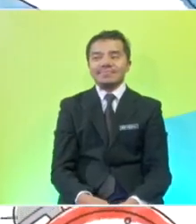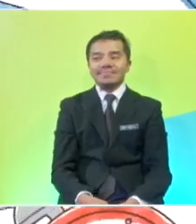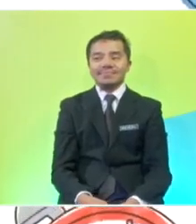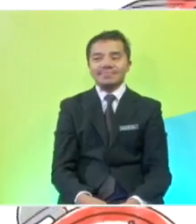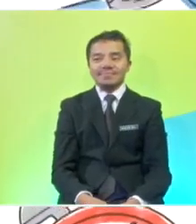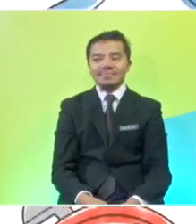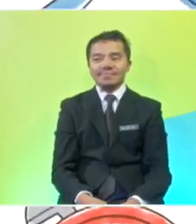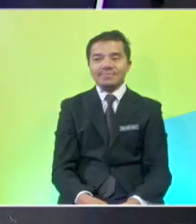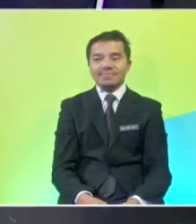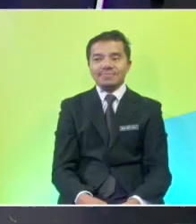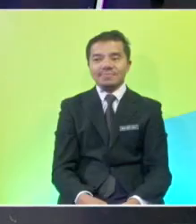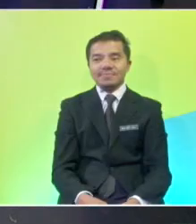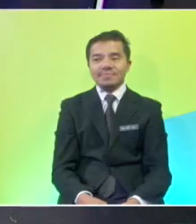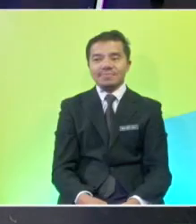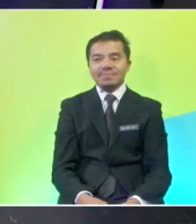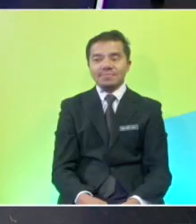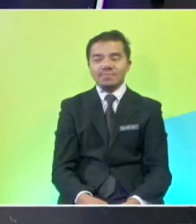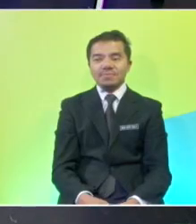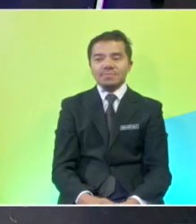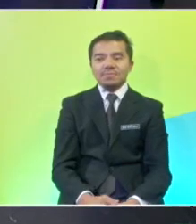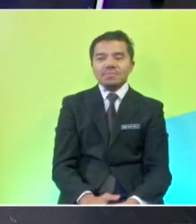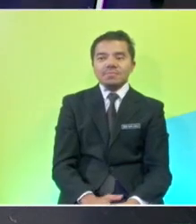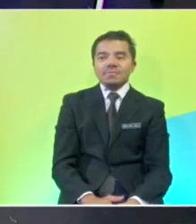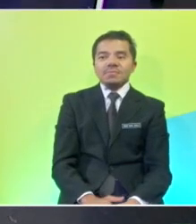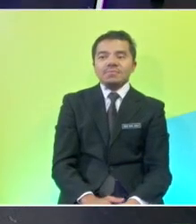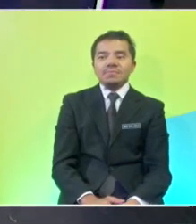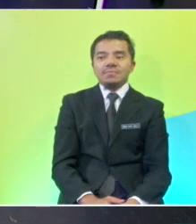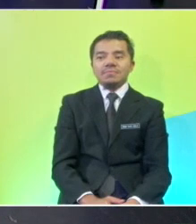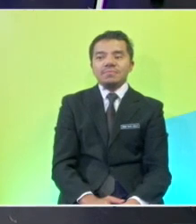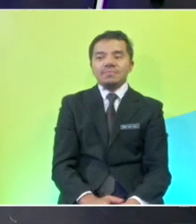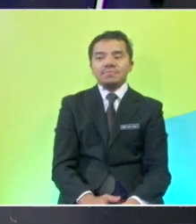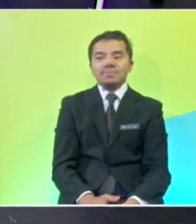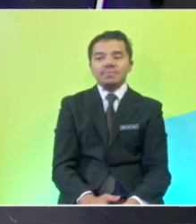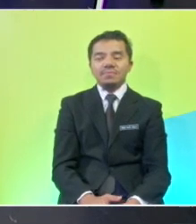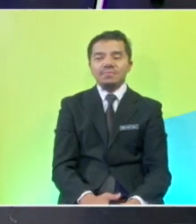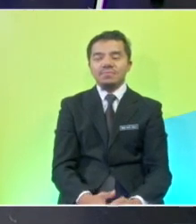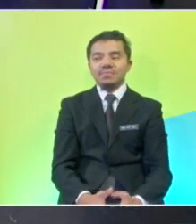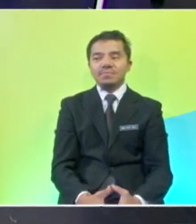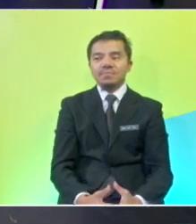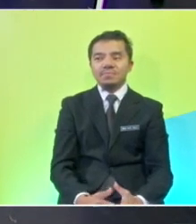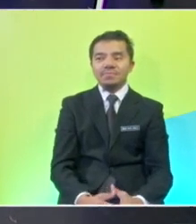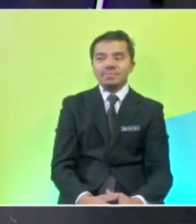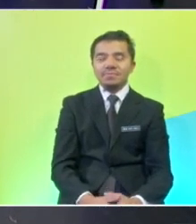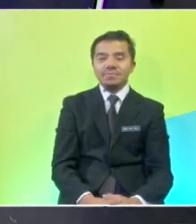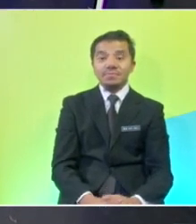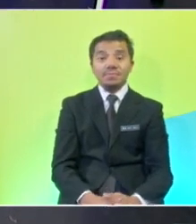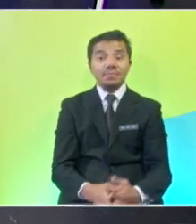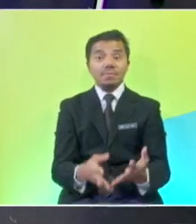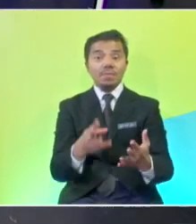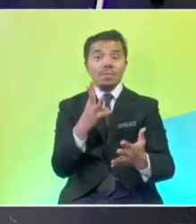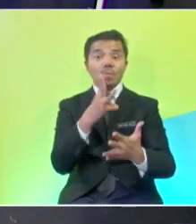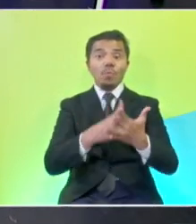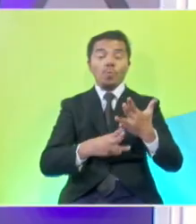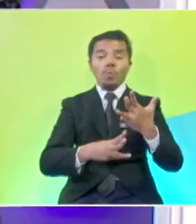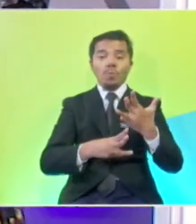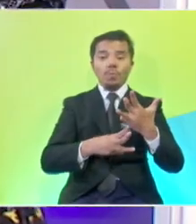job, everyone. Okay, 1, 2. Okay, so teacher, what are we going to be doing next in this segment? Yeah, after